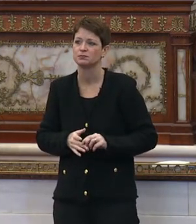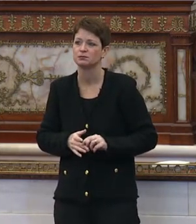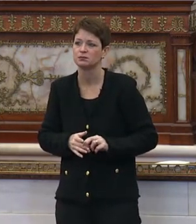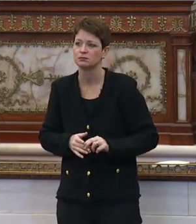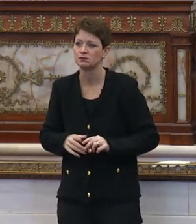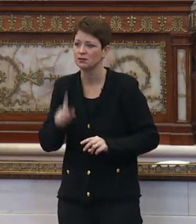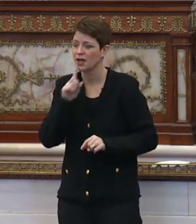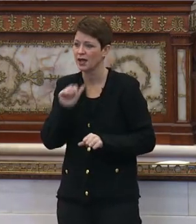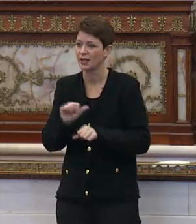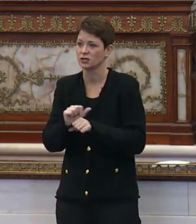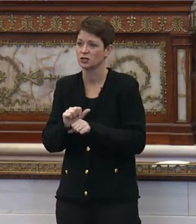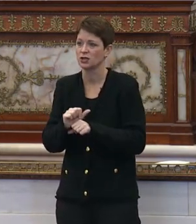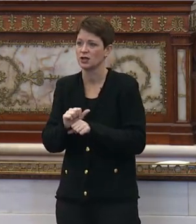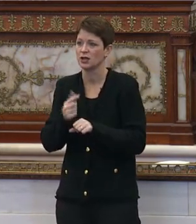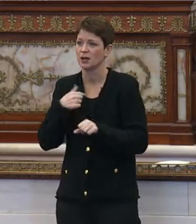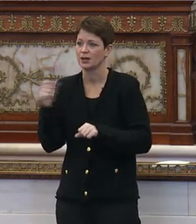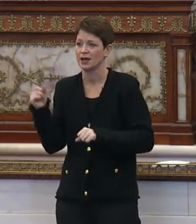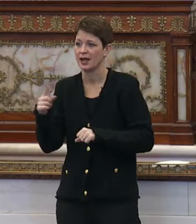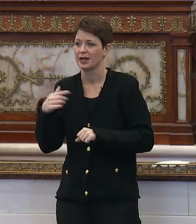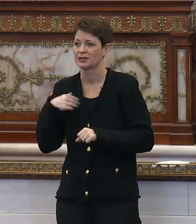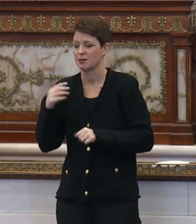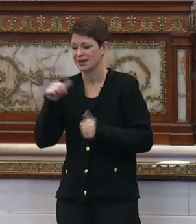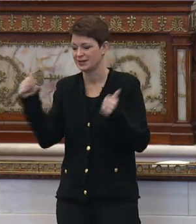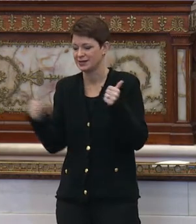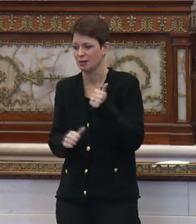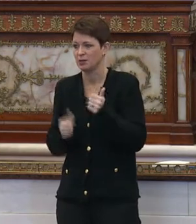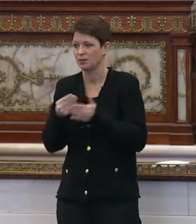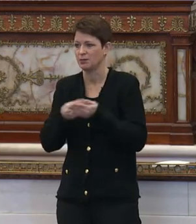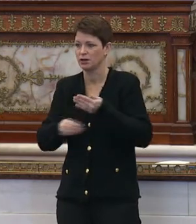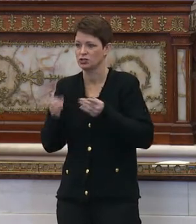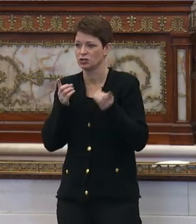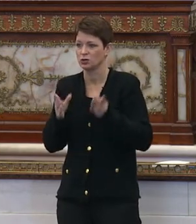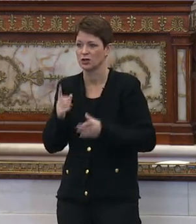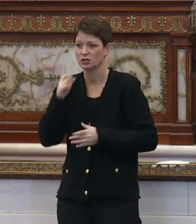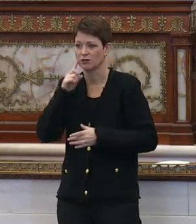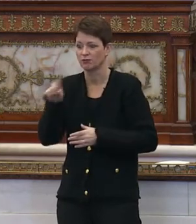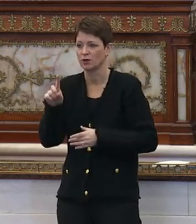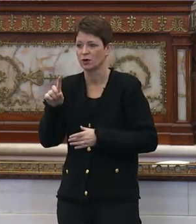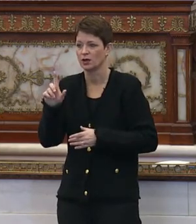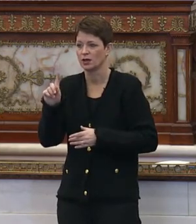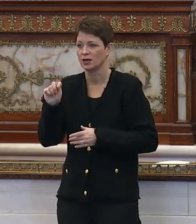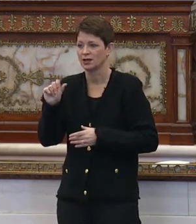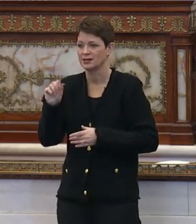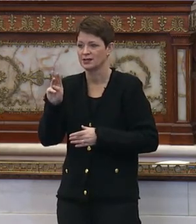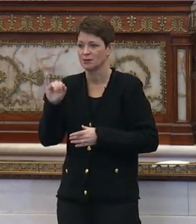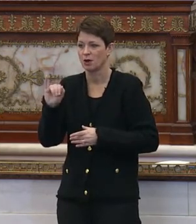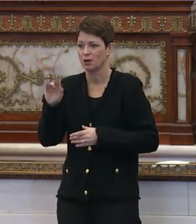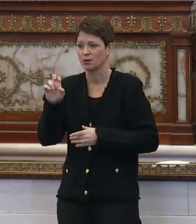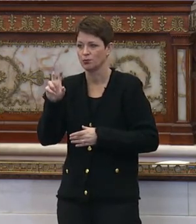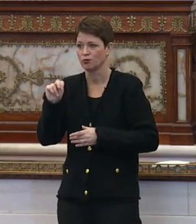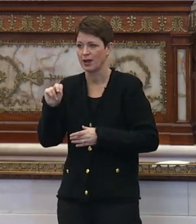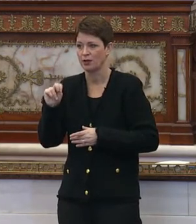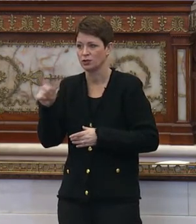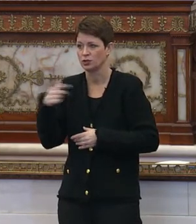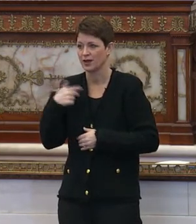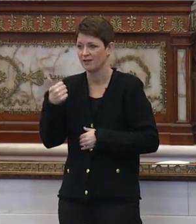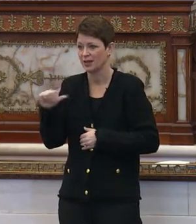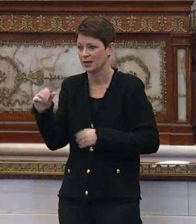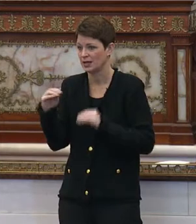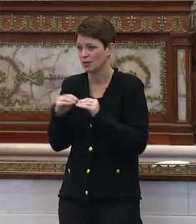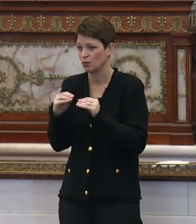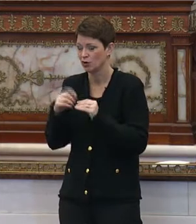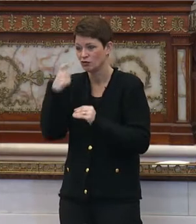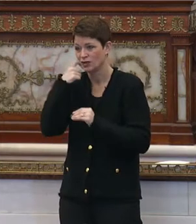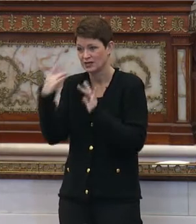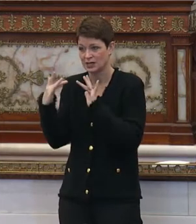I actually maybe am going to ask my deputy budget director for capital, Tavari Brown. Tavari, mm-hmm. Do you have any more